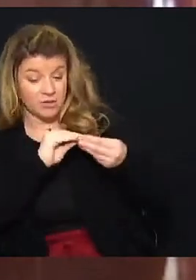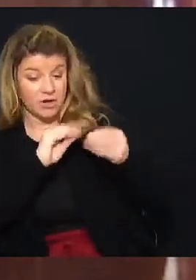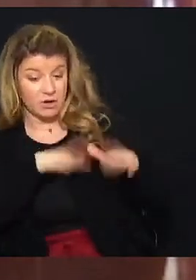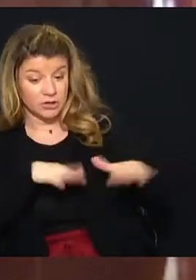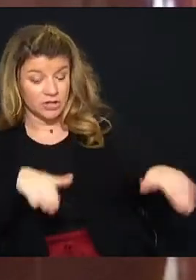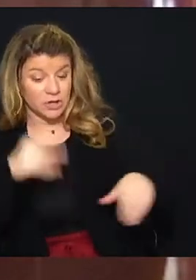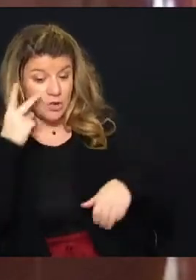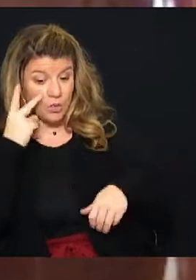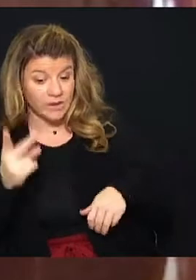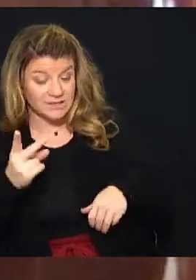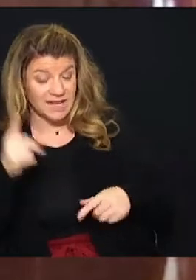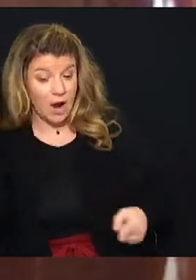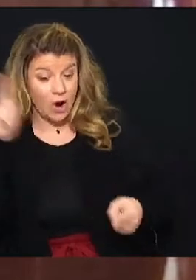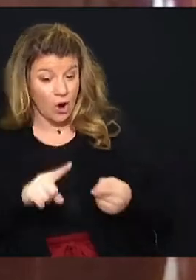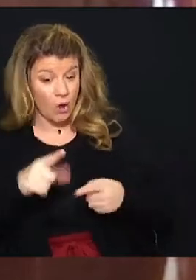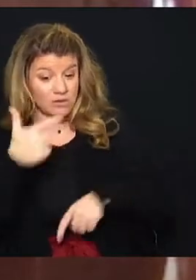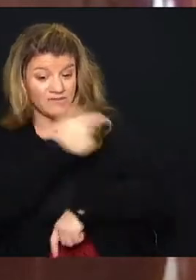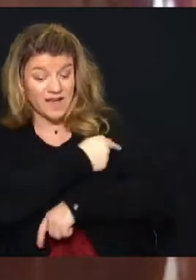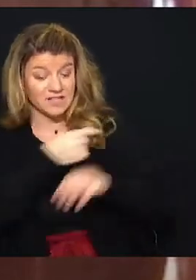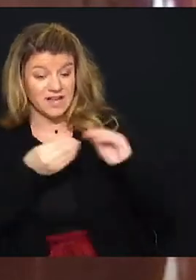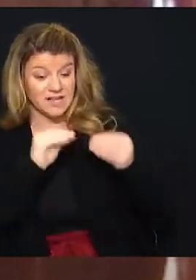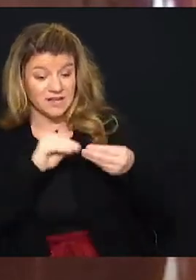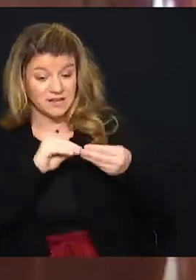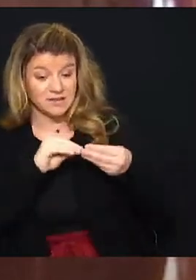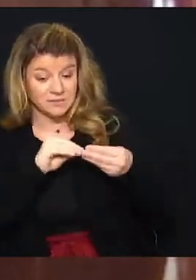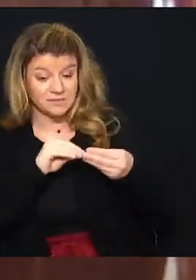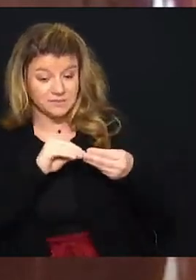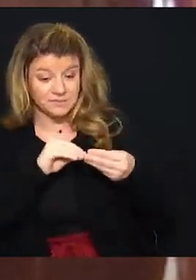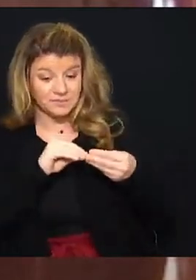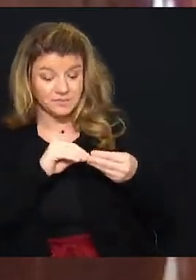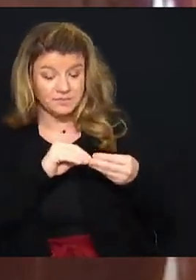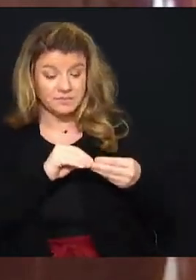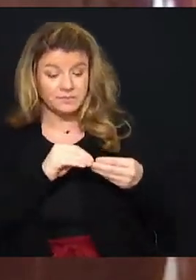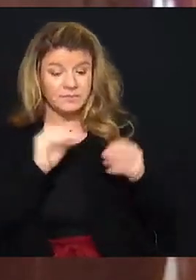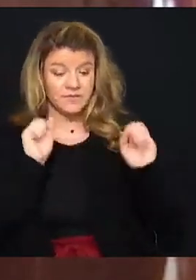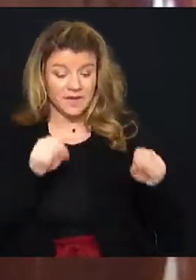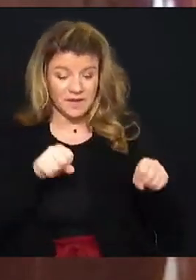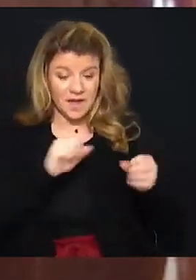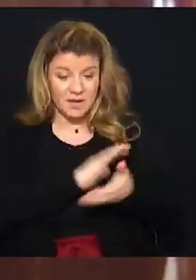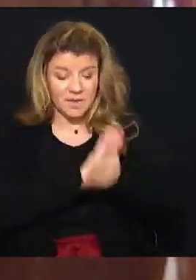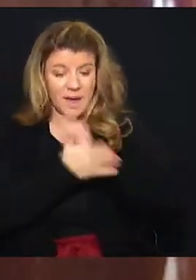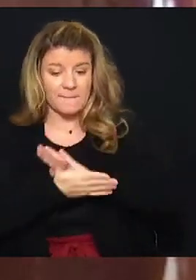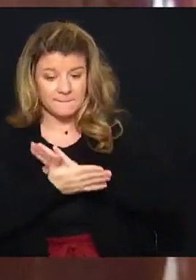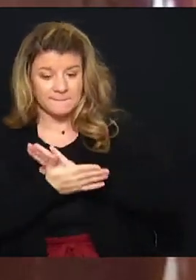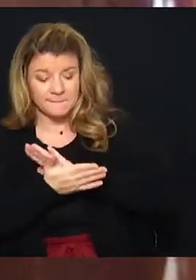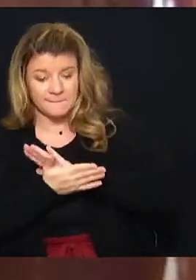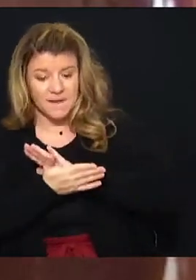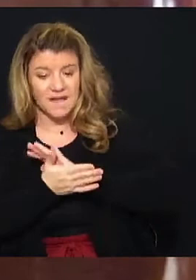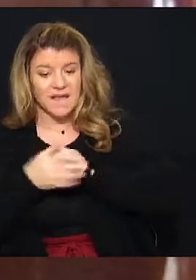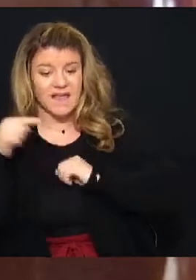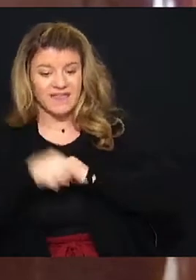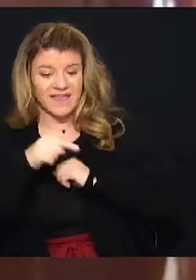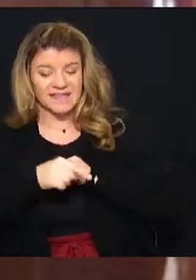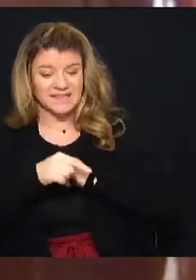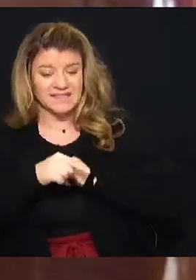lowest vaccination rate. And that's something that all parents should really become acutely aware of. And this